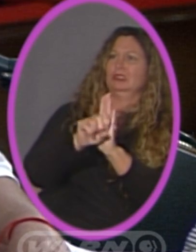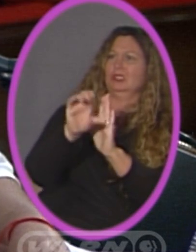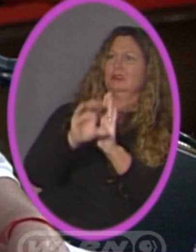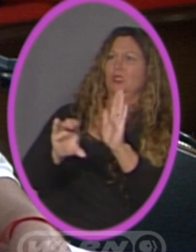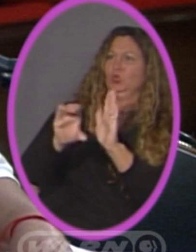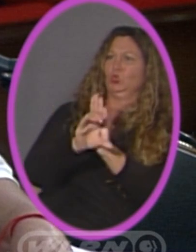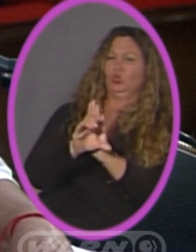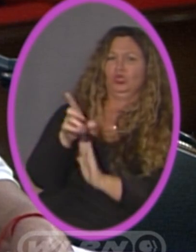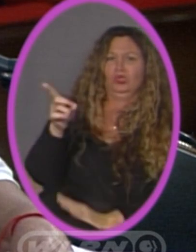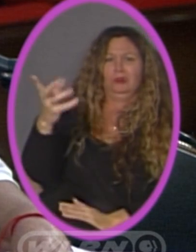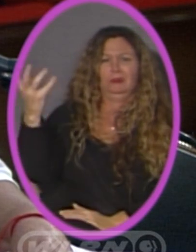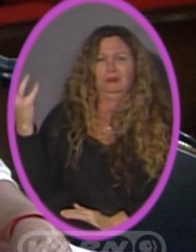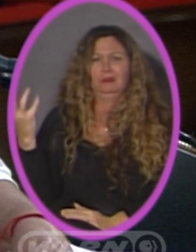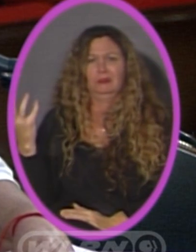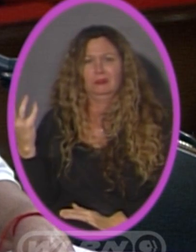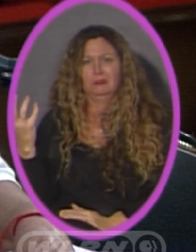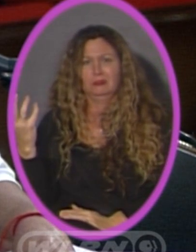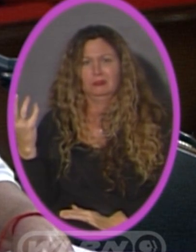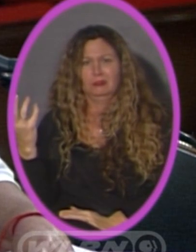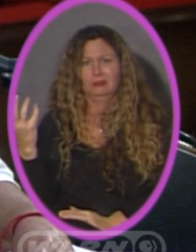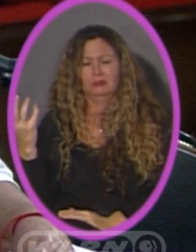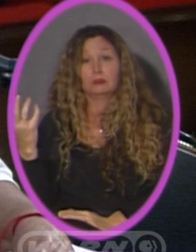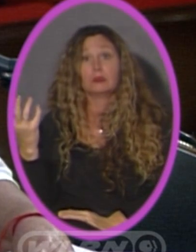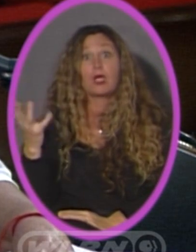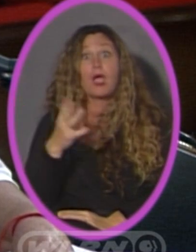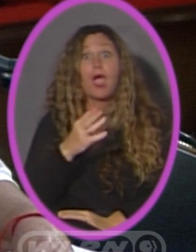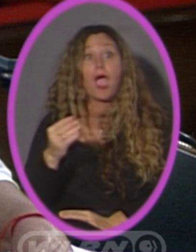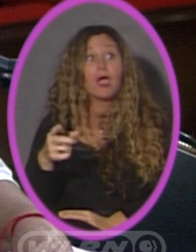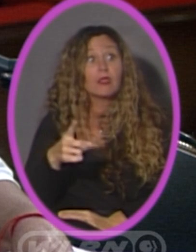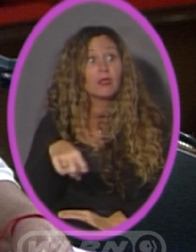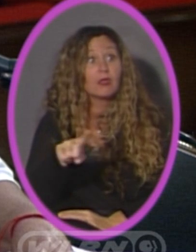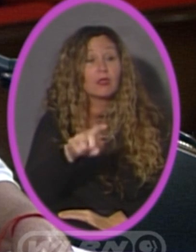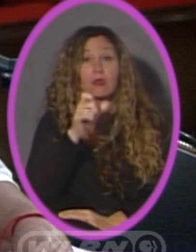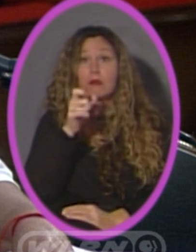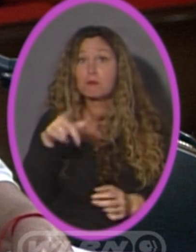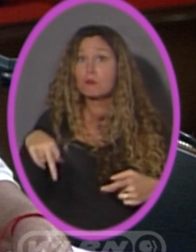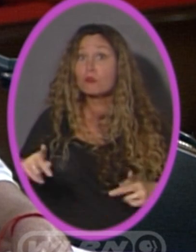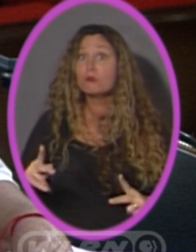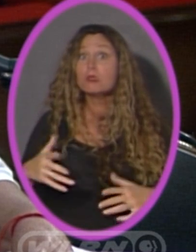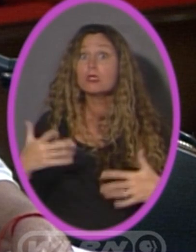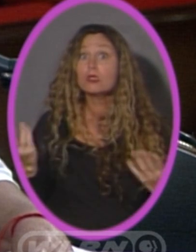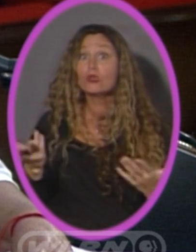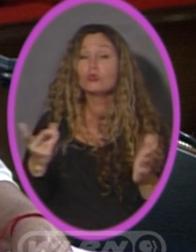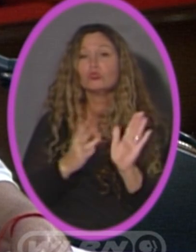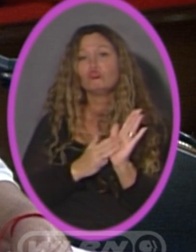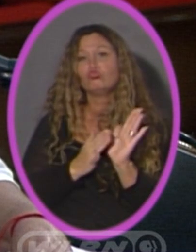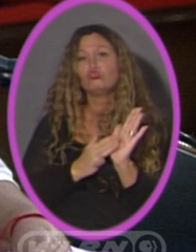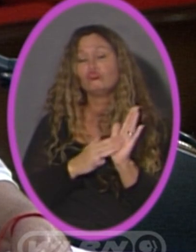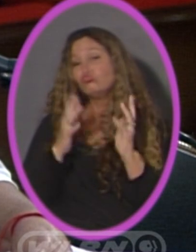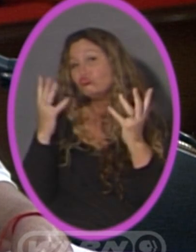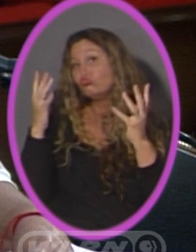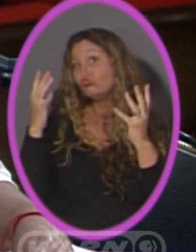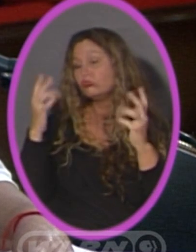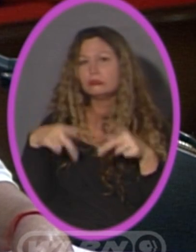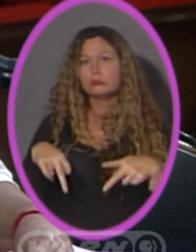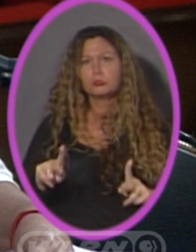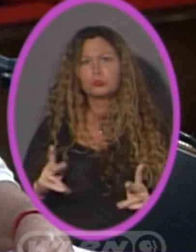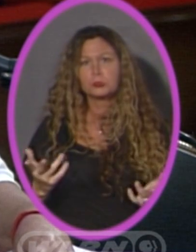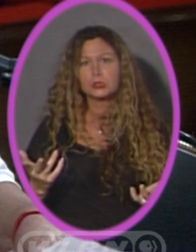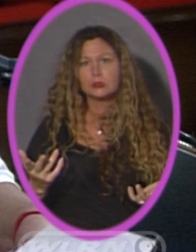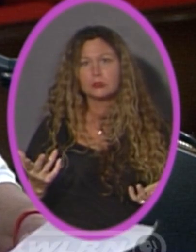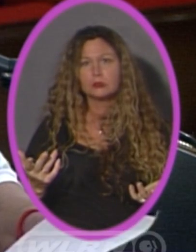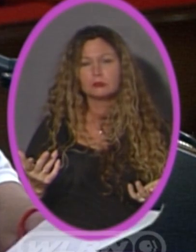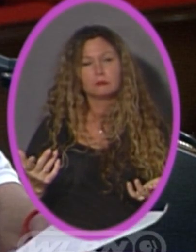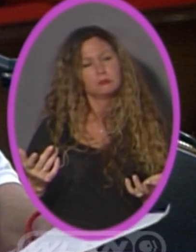Clapping. This is the way an audience who cannot be seen is heard. Clapping is a form of expression. It can be used to show solidarity with the speaker.